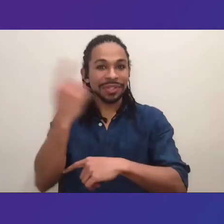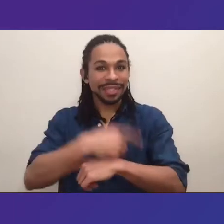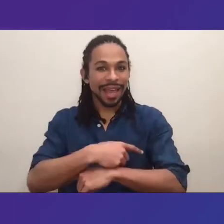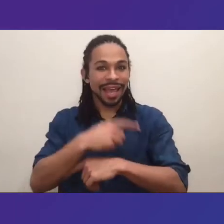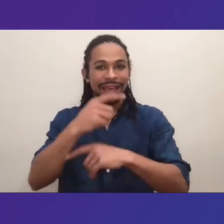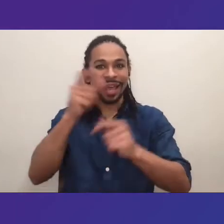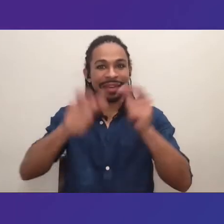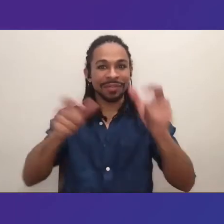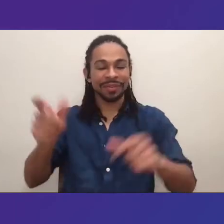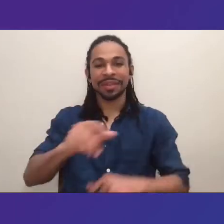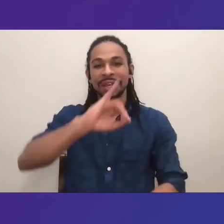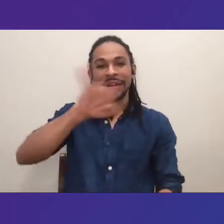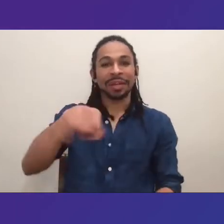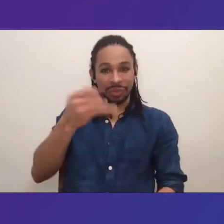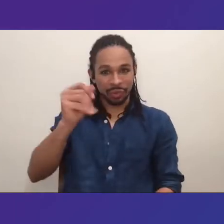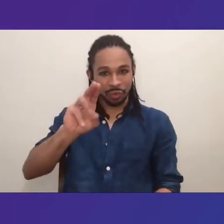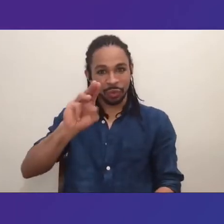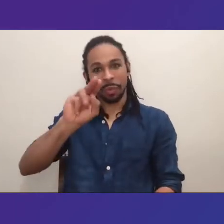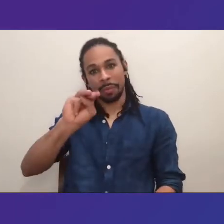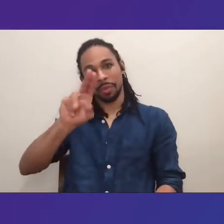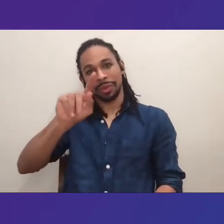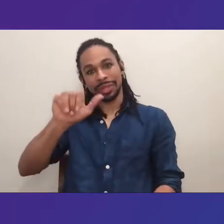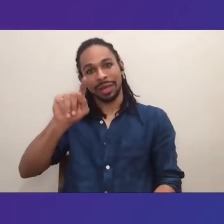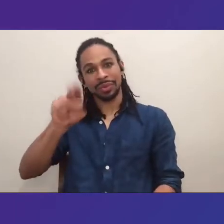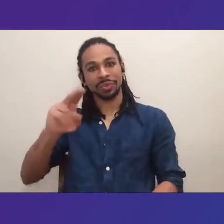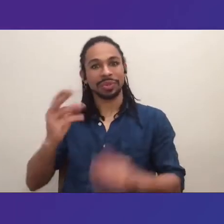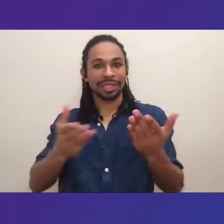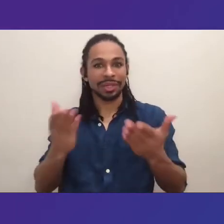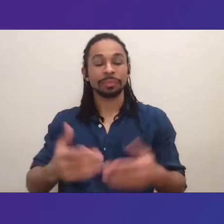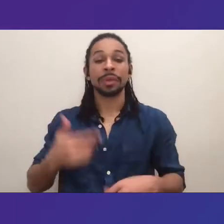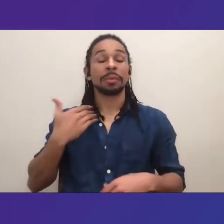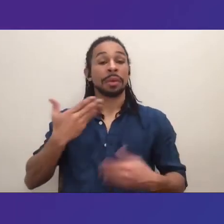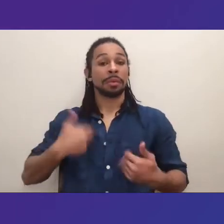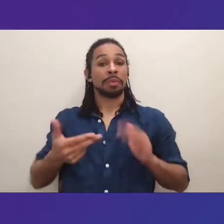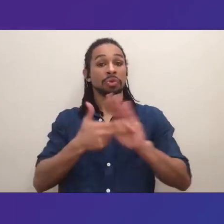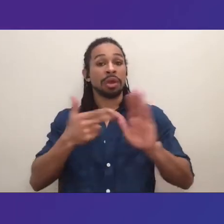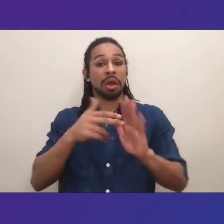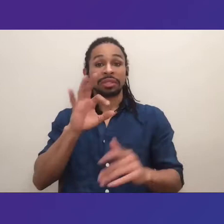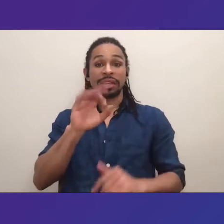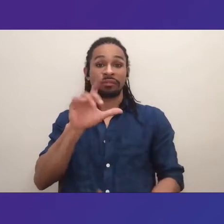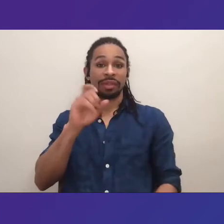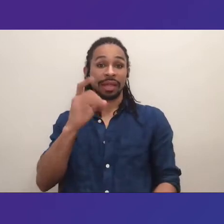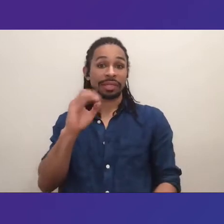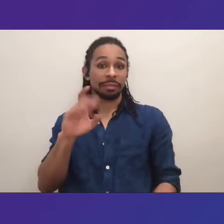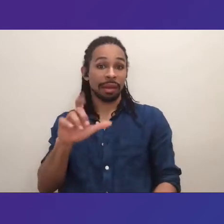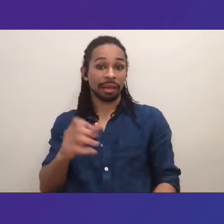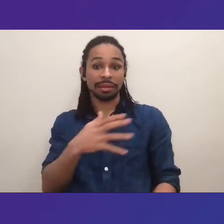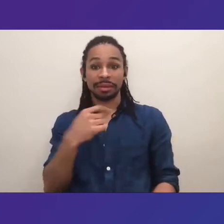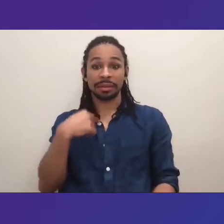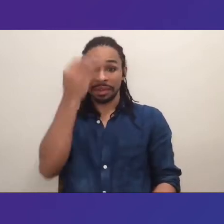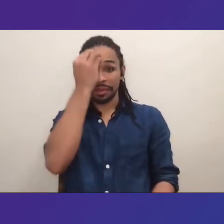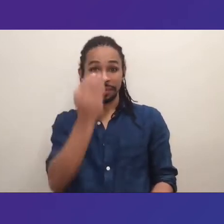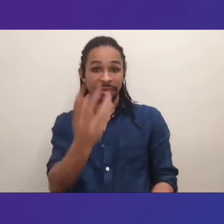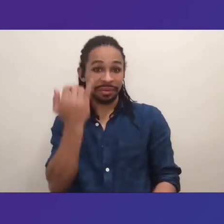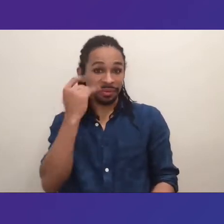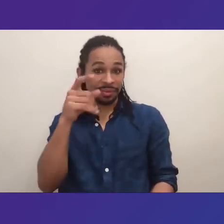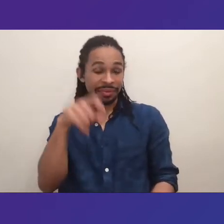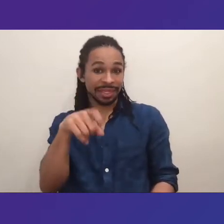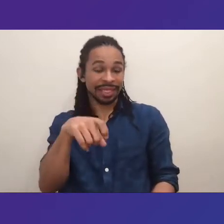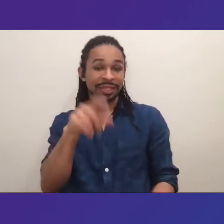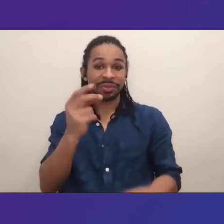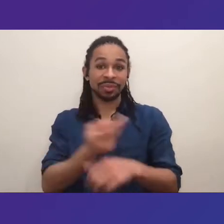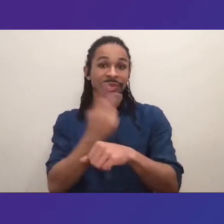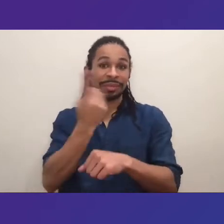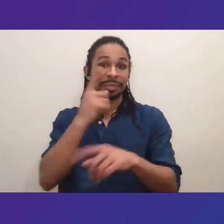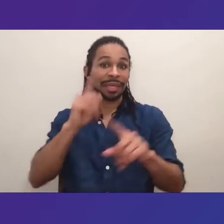I'm Jumatatu. My pronouns are flexible, and I'll let you know if I need you to use something different than